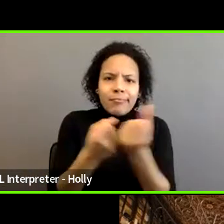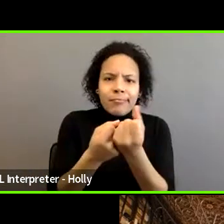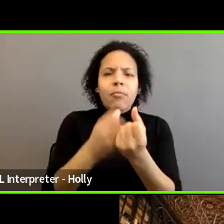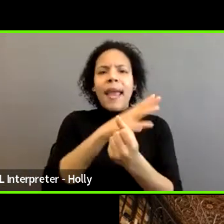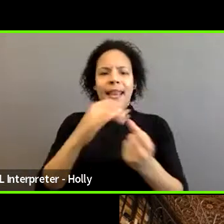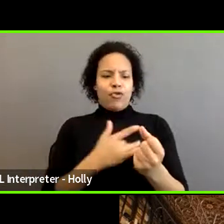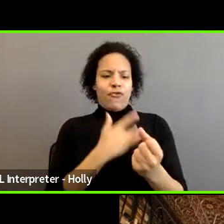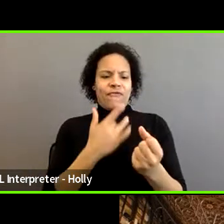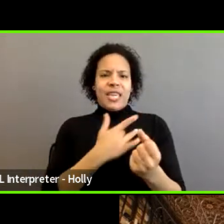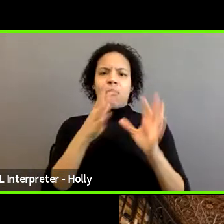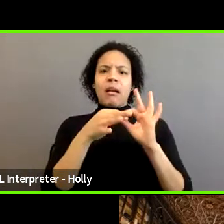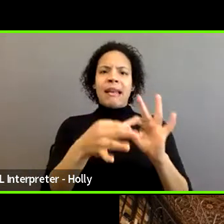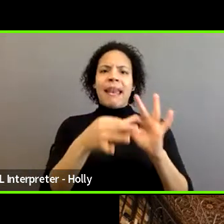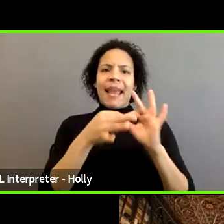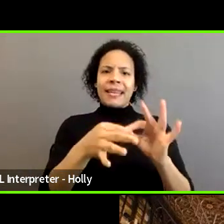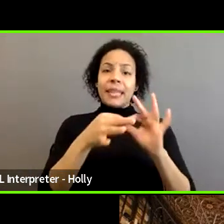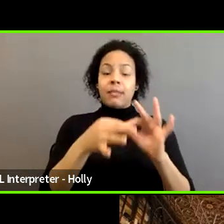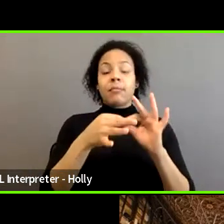makes